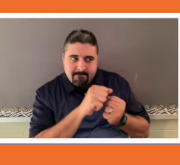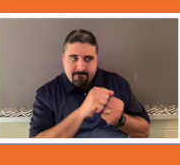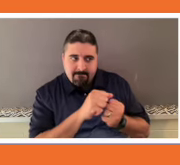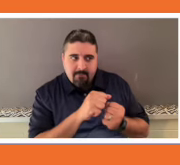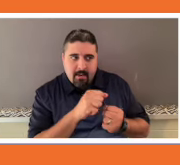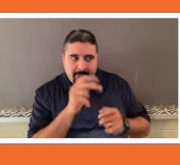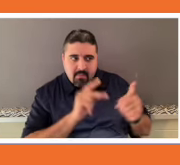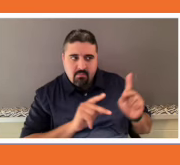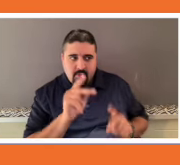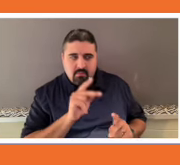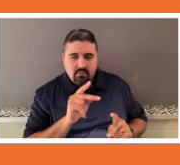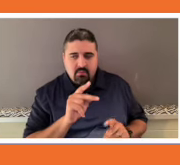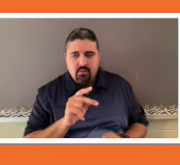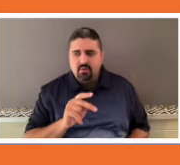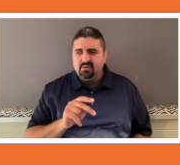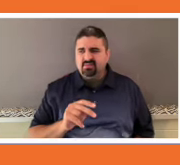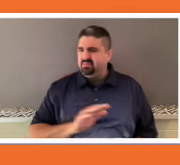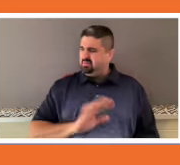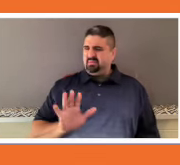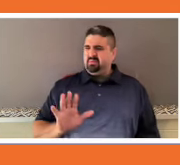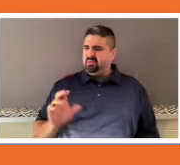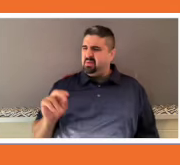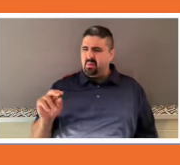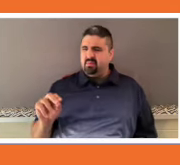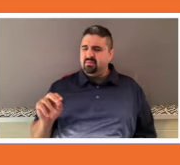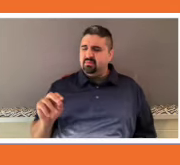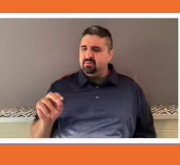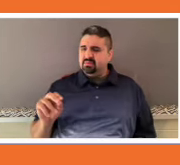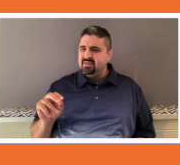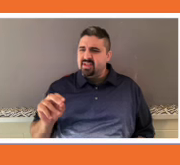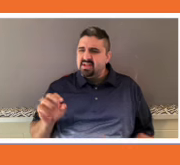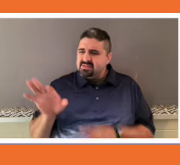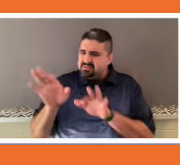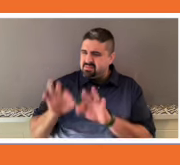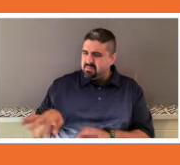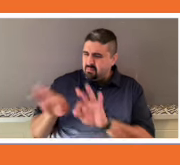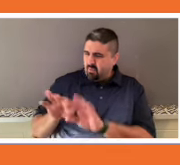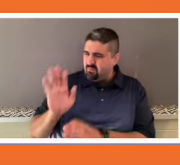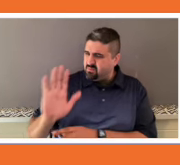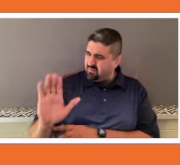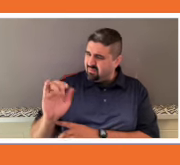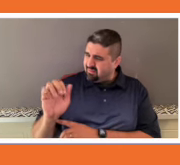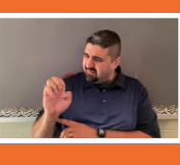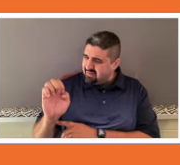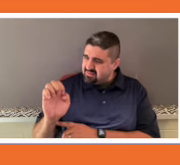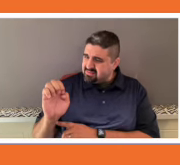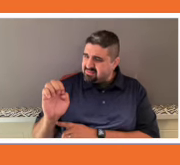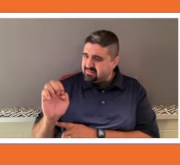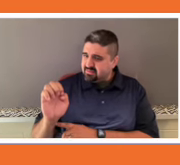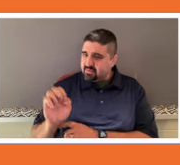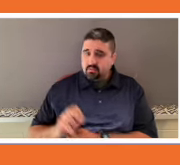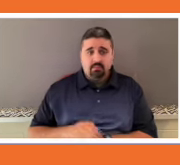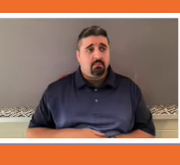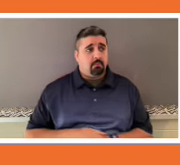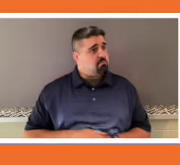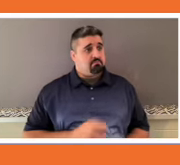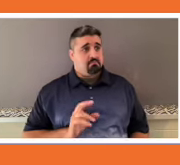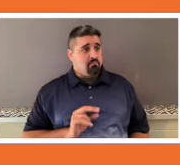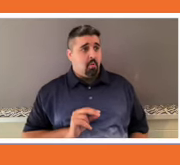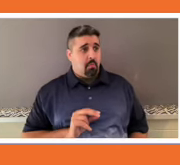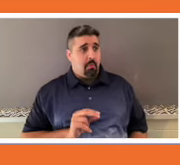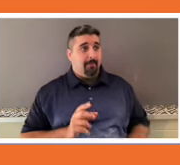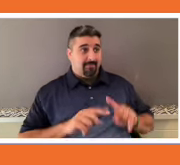bite people? No, Annie said. Will this help the case? No, I